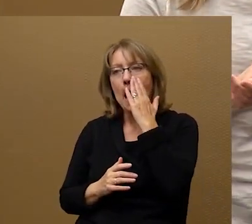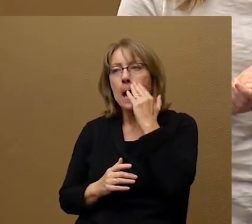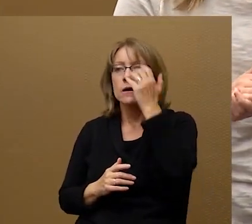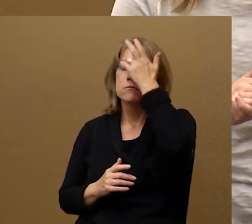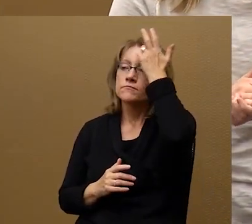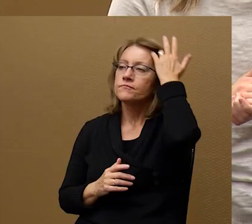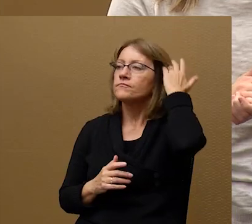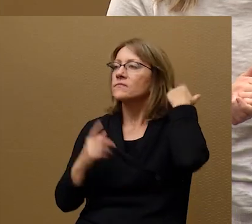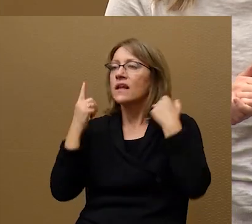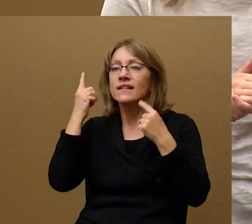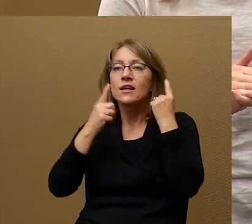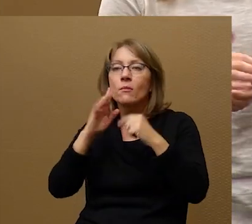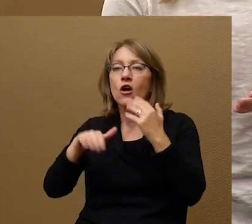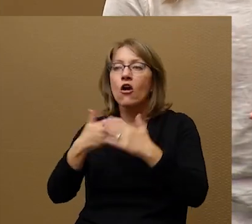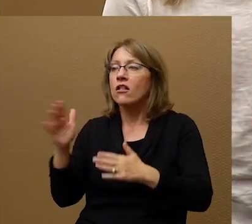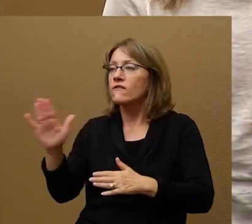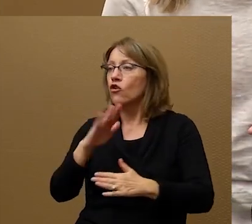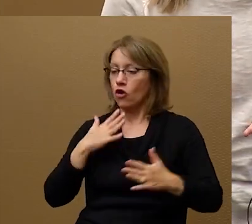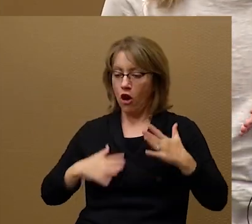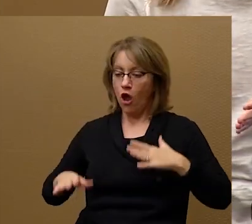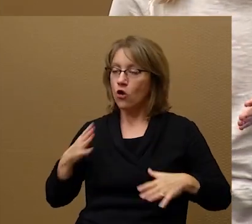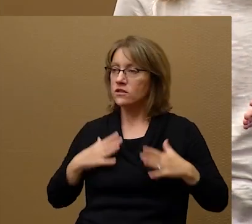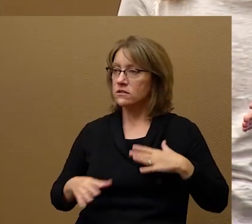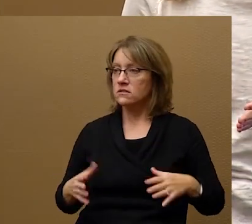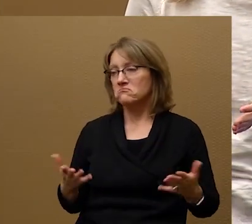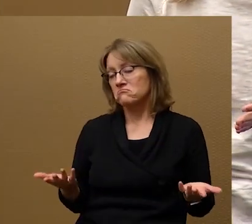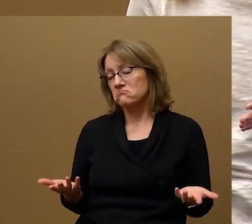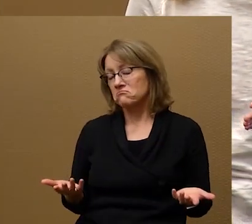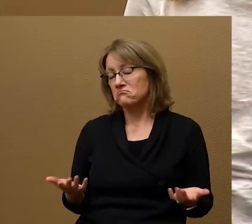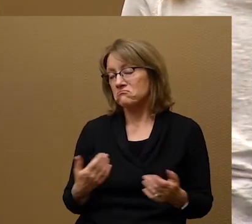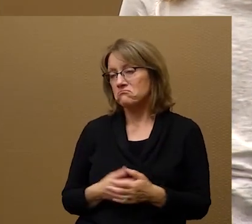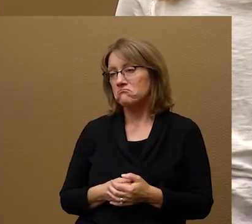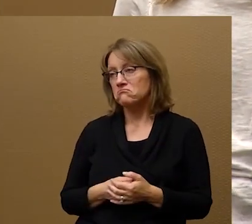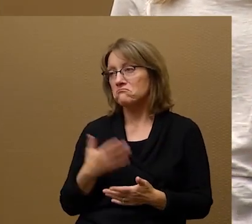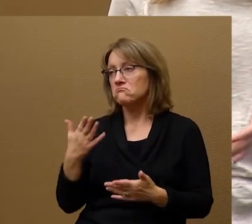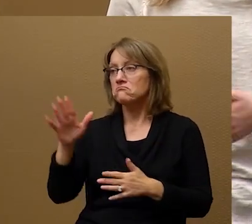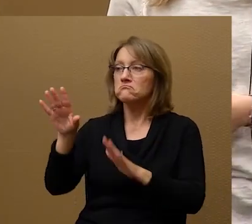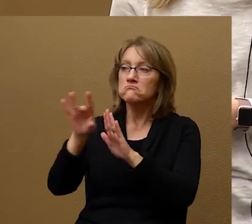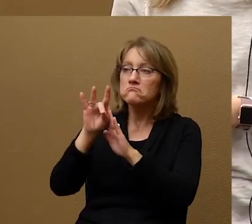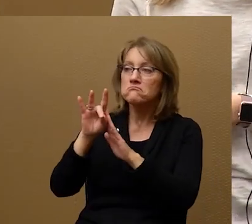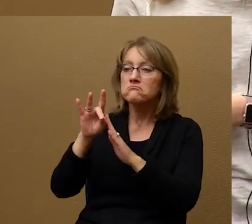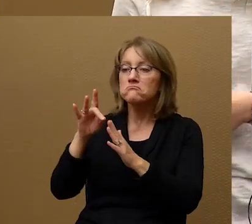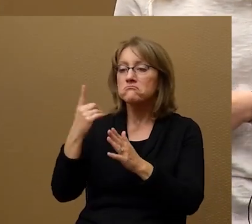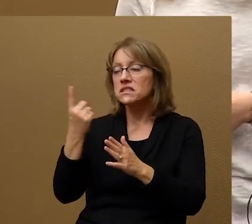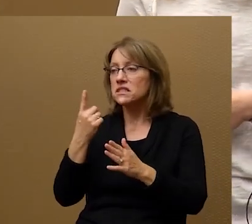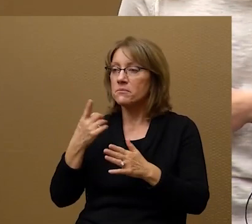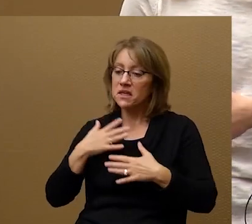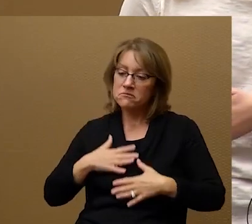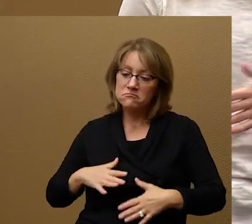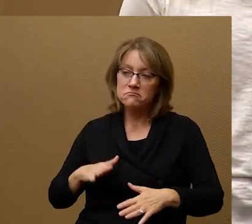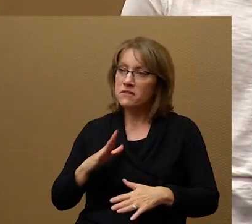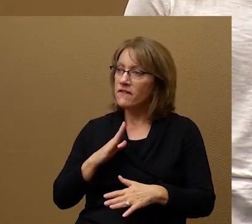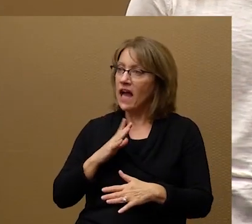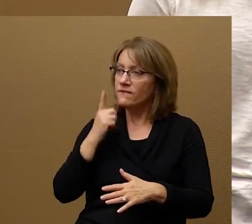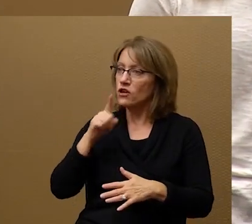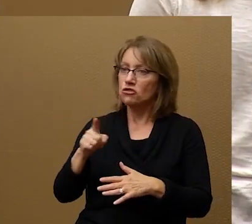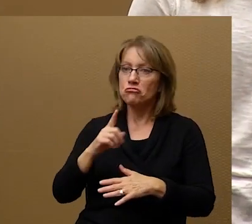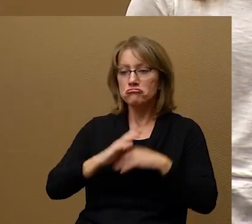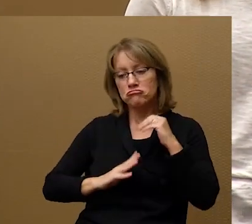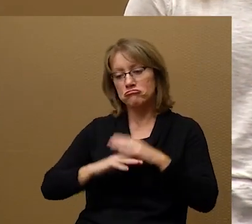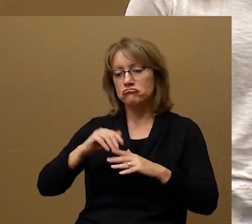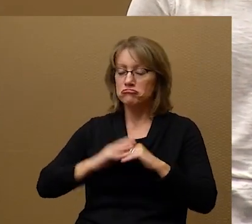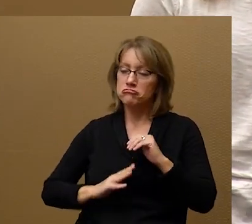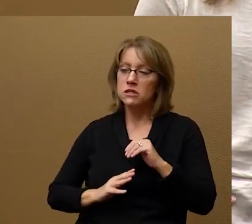all the clothes that you wear. You might choose certain clothes that are okay for you to wear. Someone